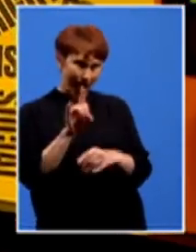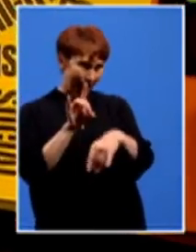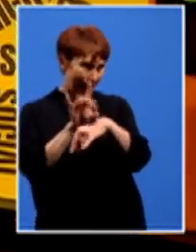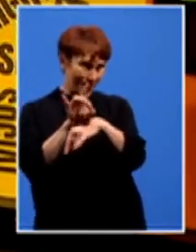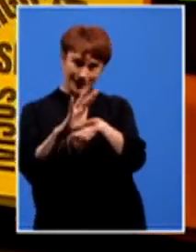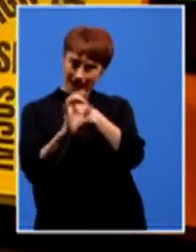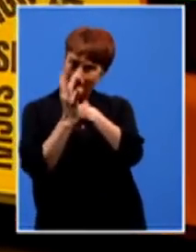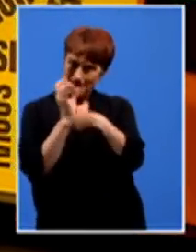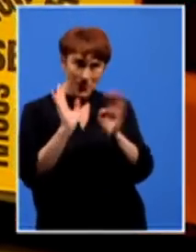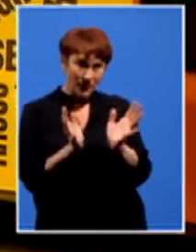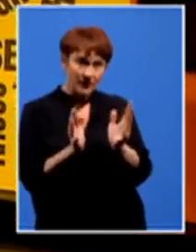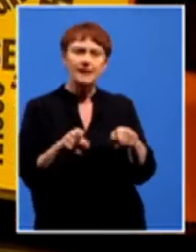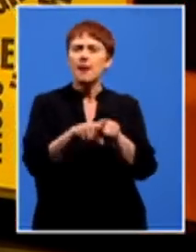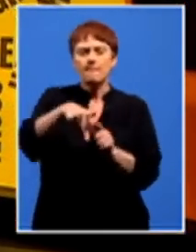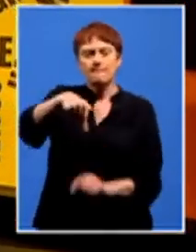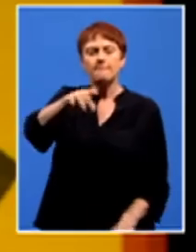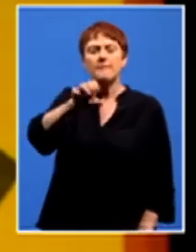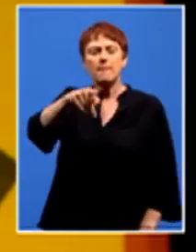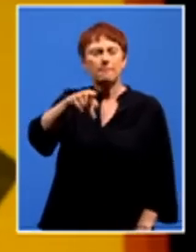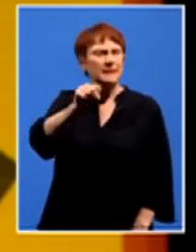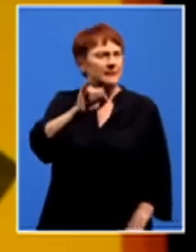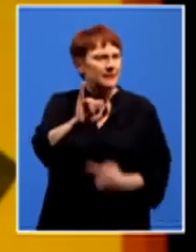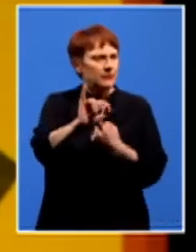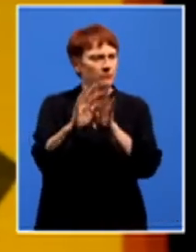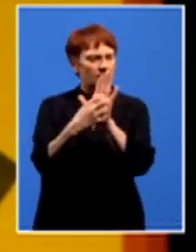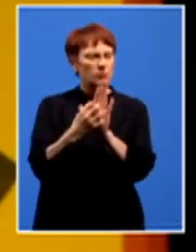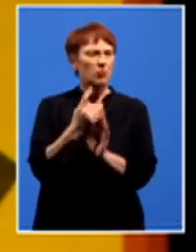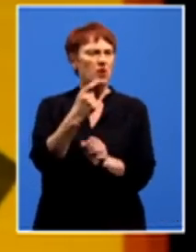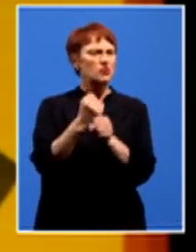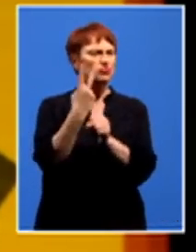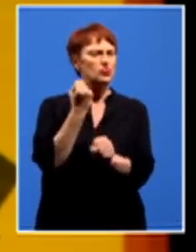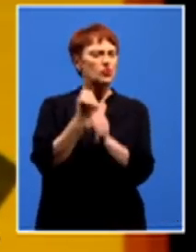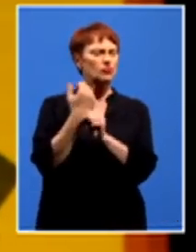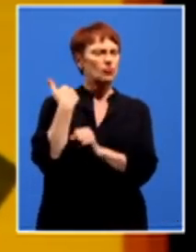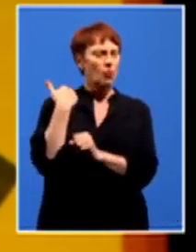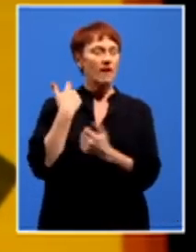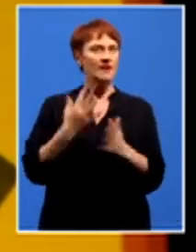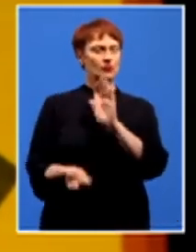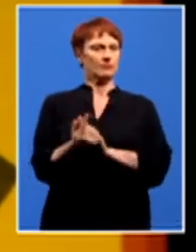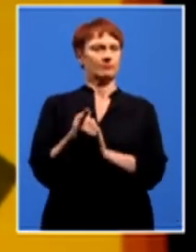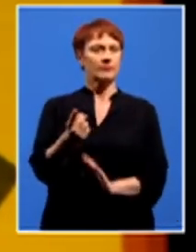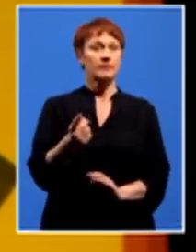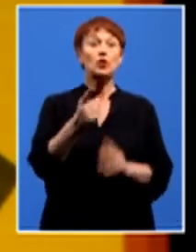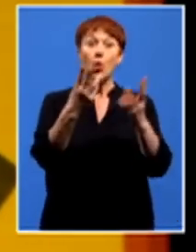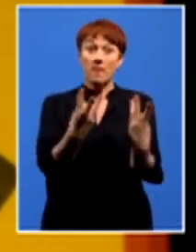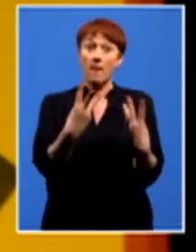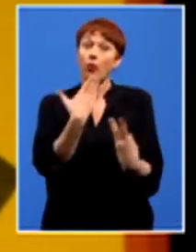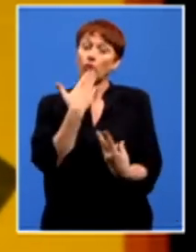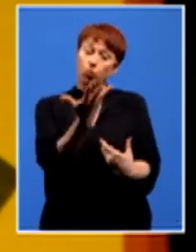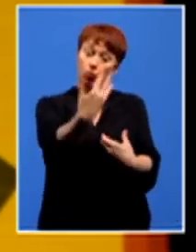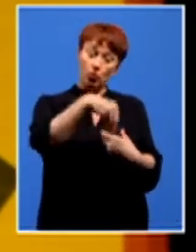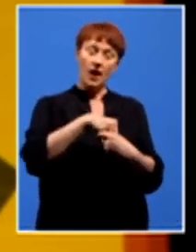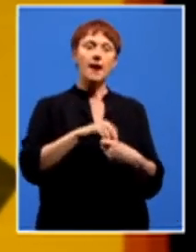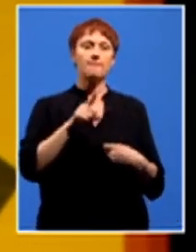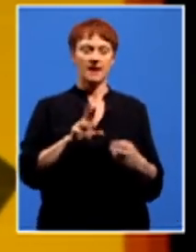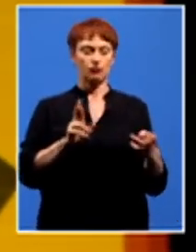question we asked when we saw the Pepsi ad about a year or two ago. So it starts with making sure that the people in the creative room are